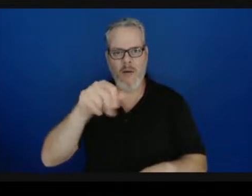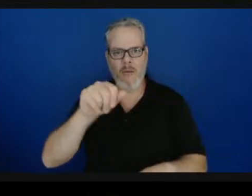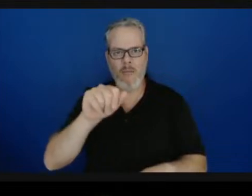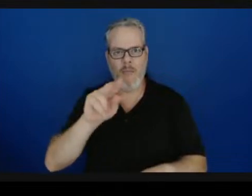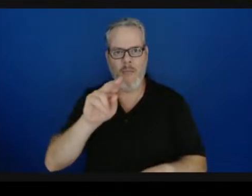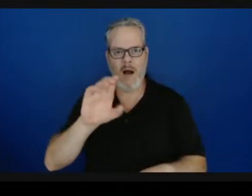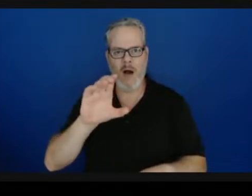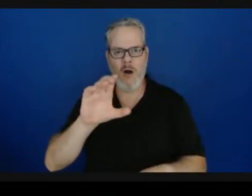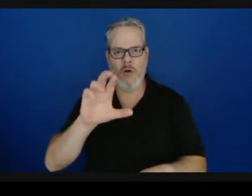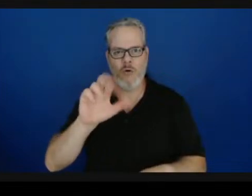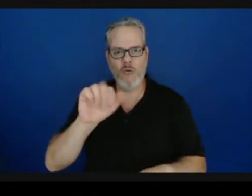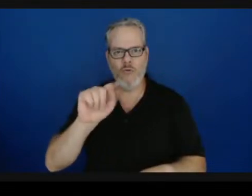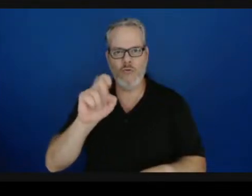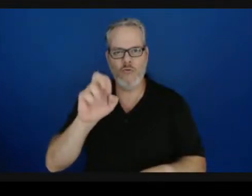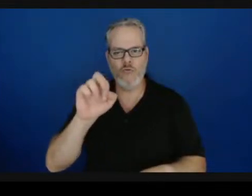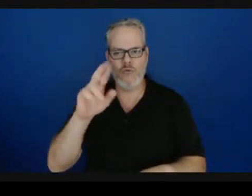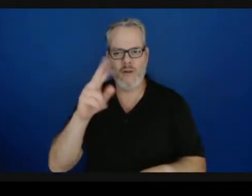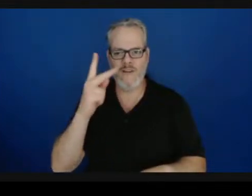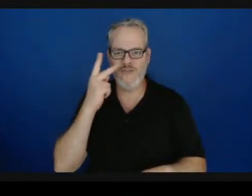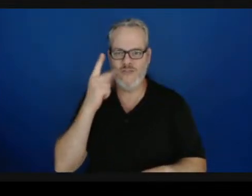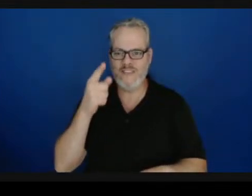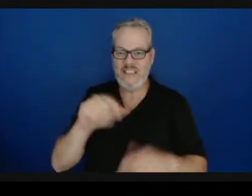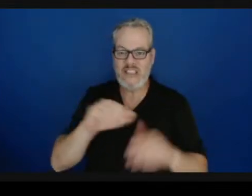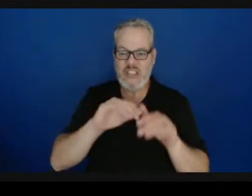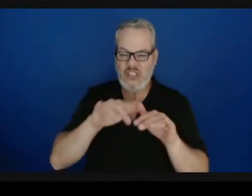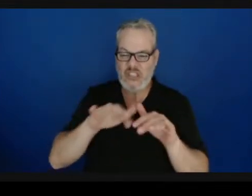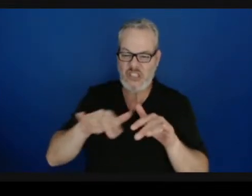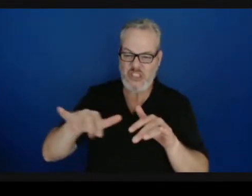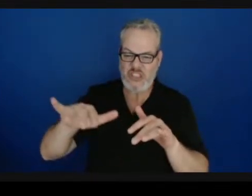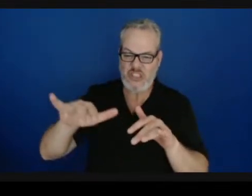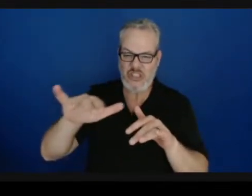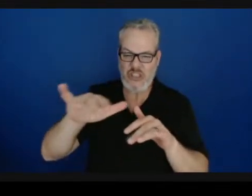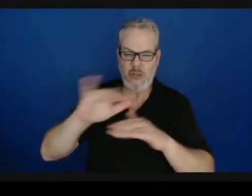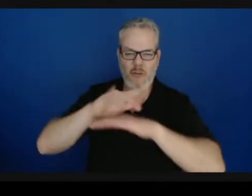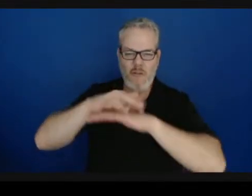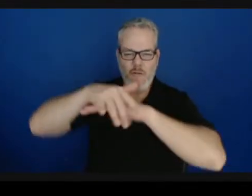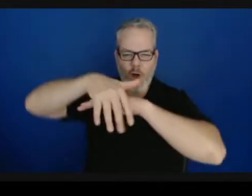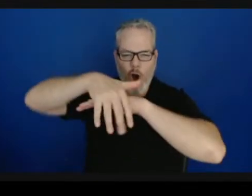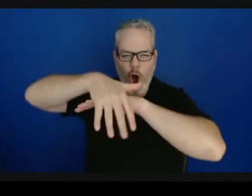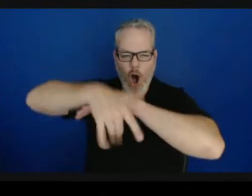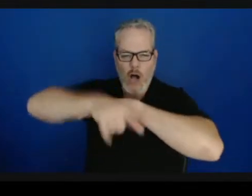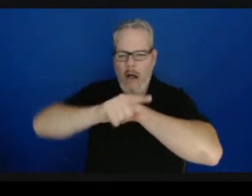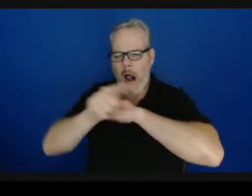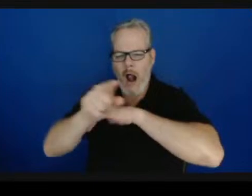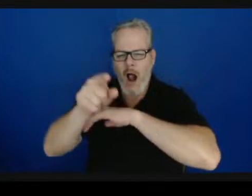And yeah, there is that lava rapids going in right there.